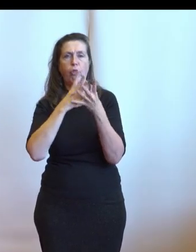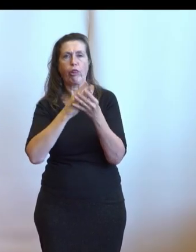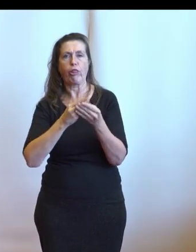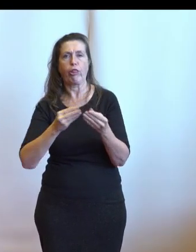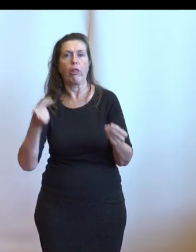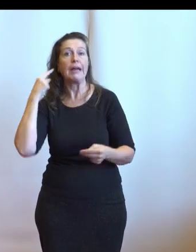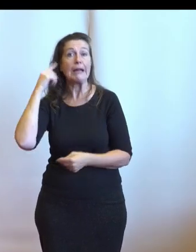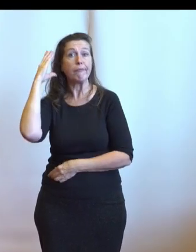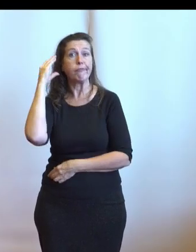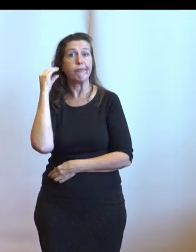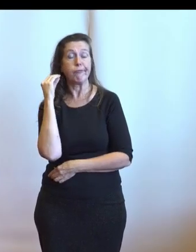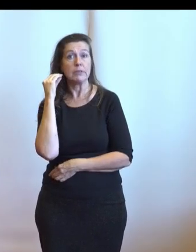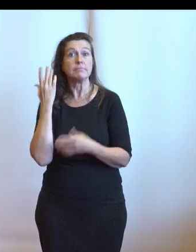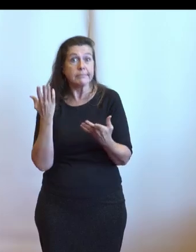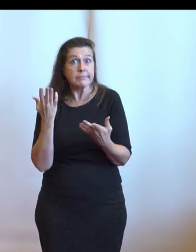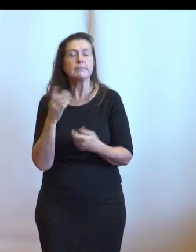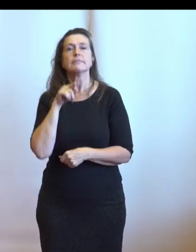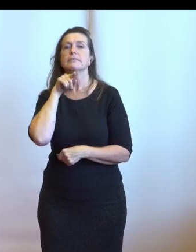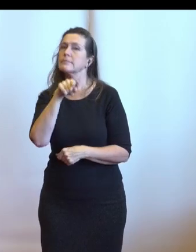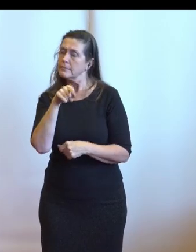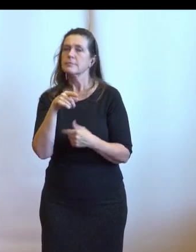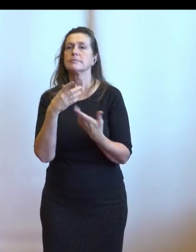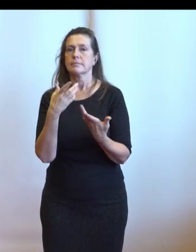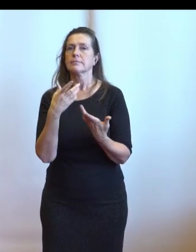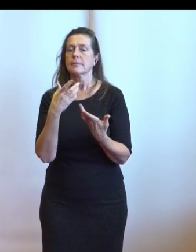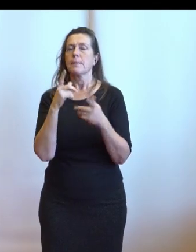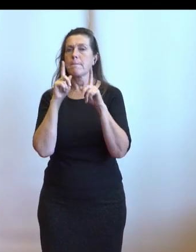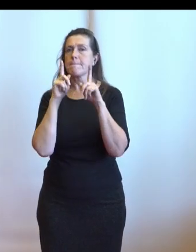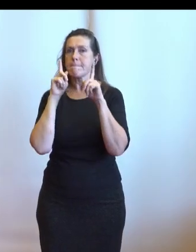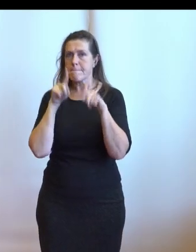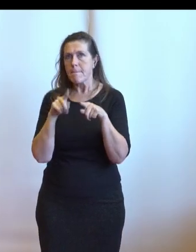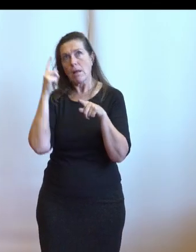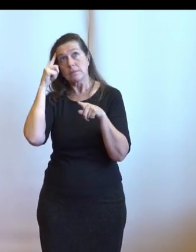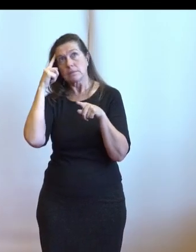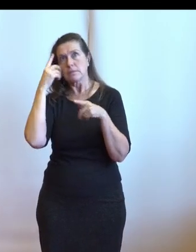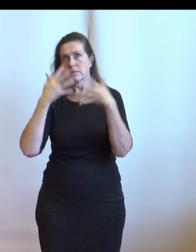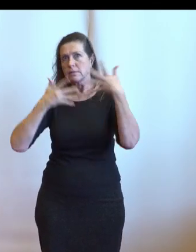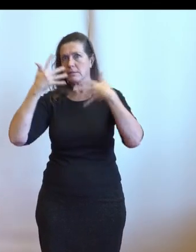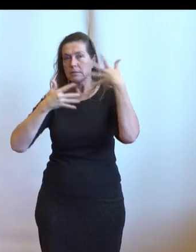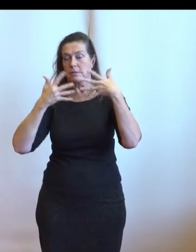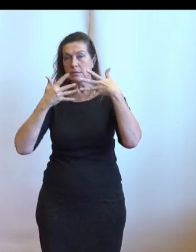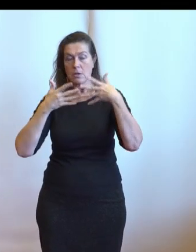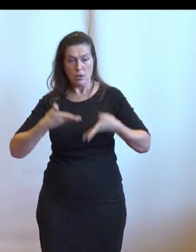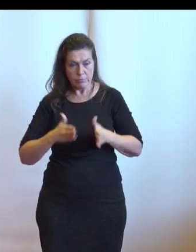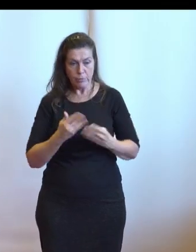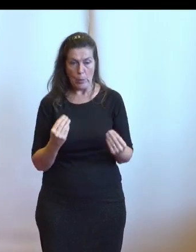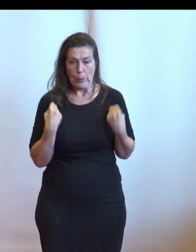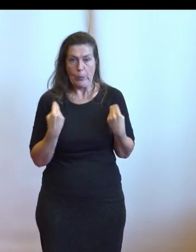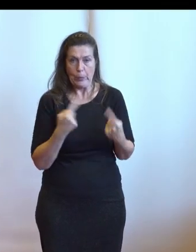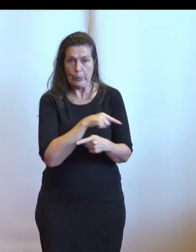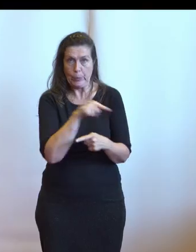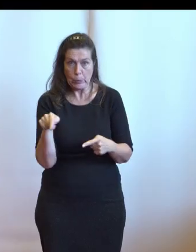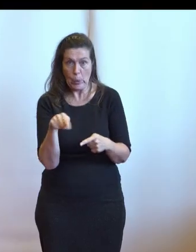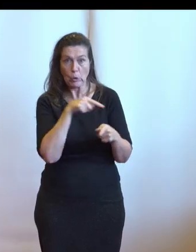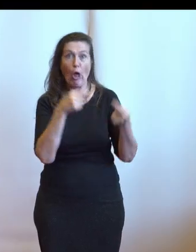close with them, but if we just make a little bit of math and add all these